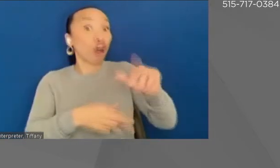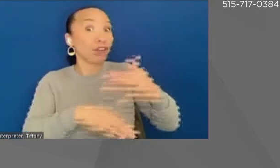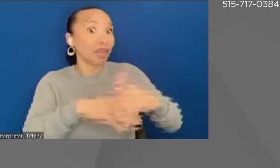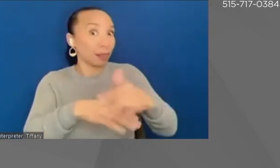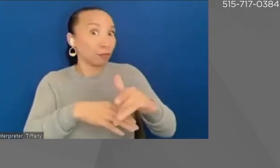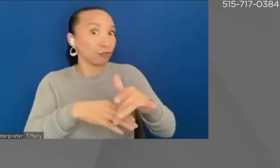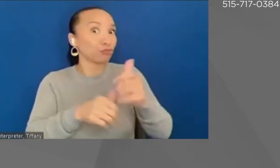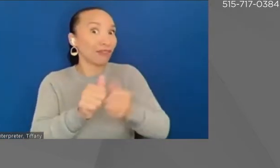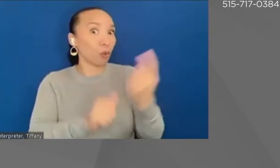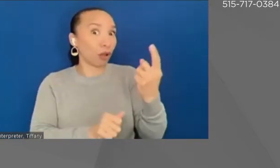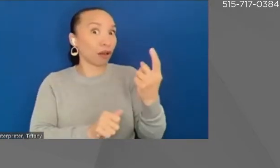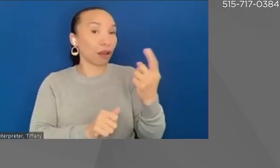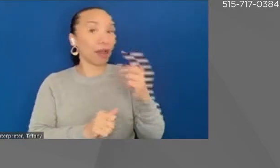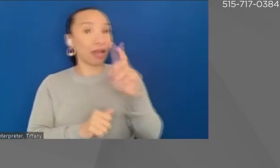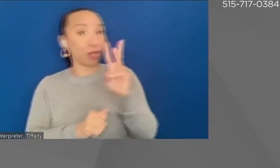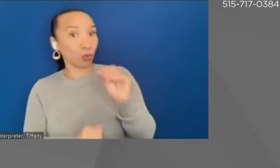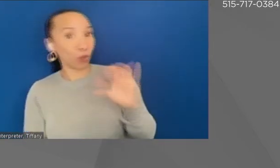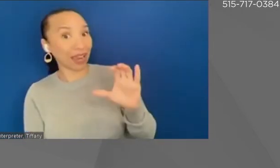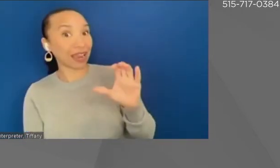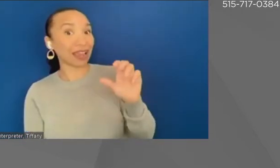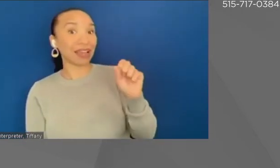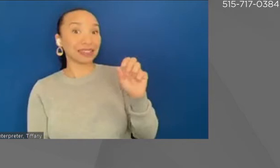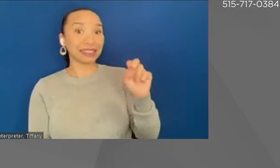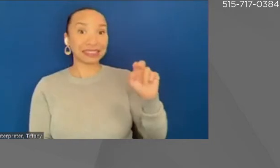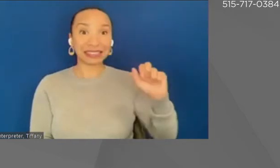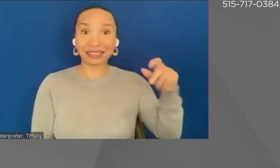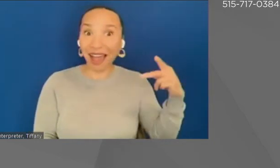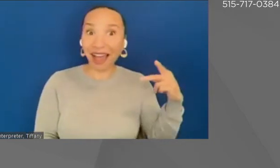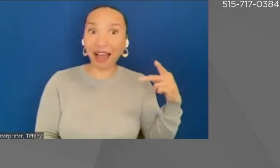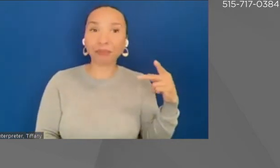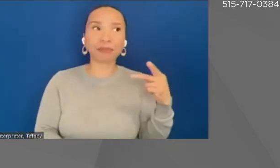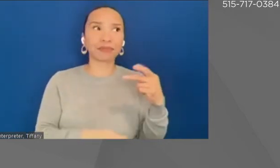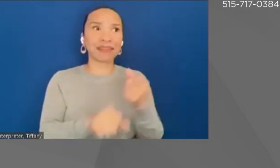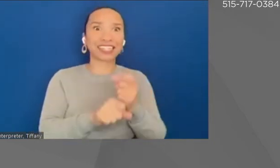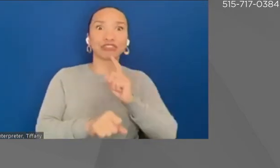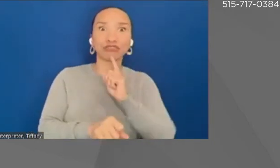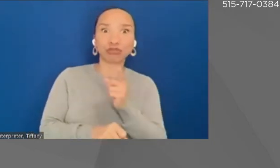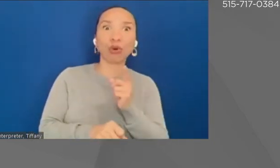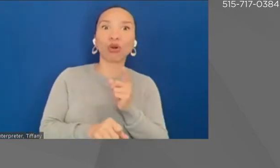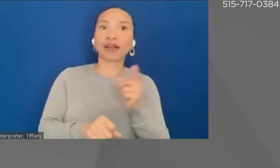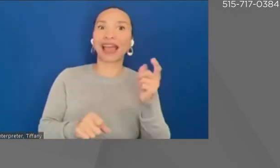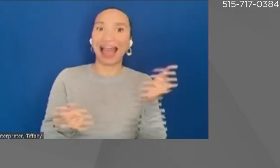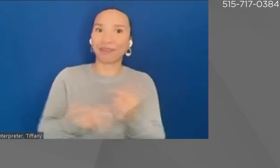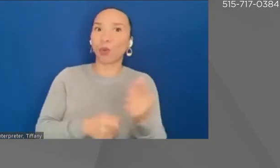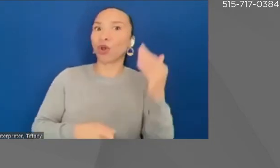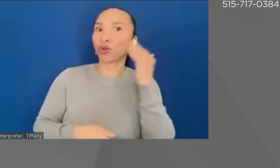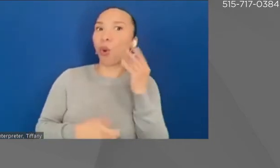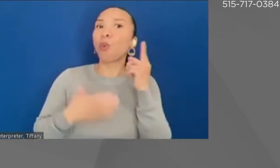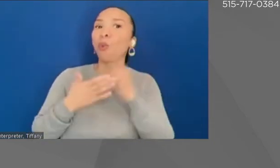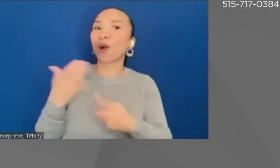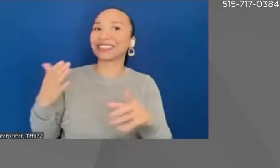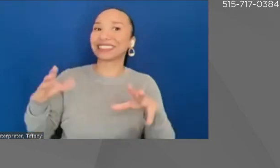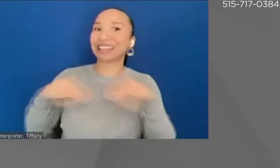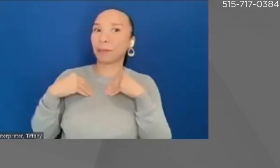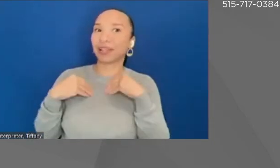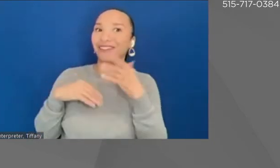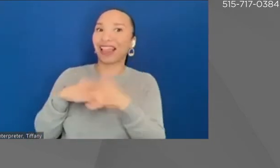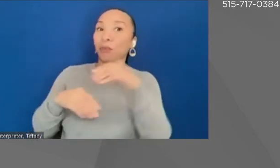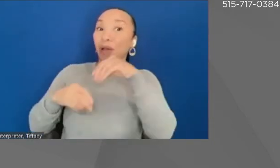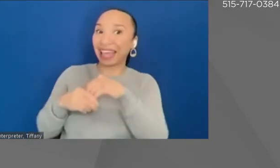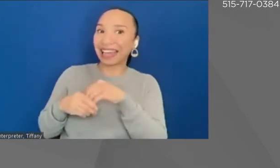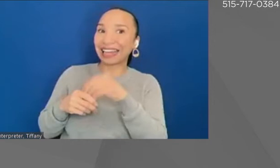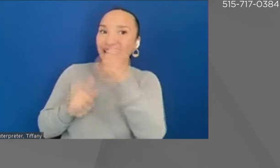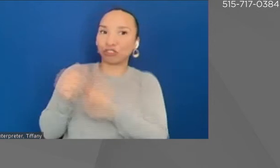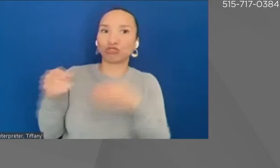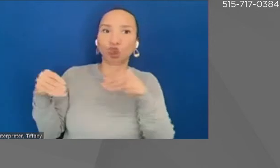grocery stores will be really helpful, making sure what's available and what's not available in grocery stores. I mean, I think with technology,